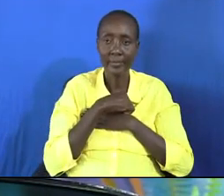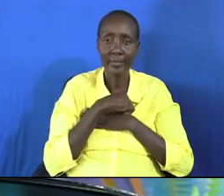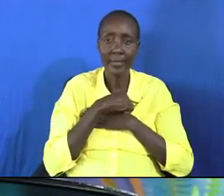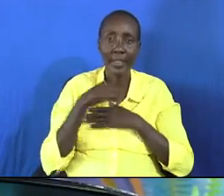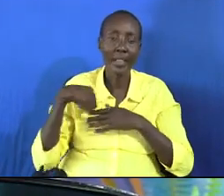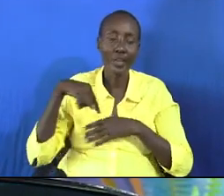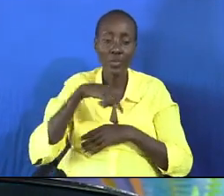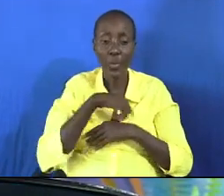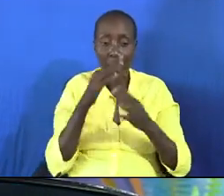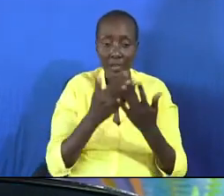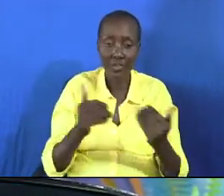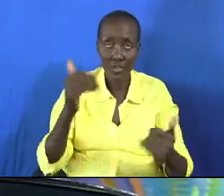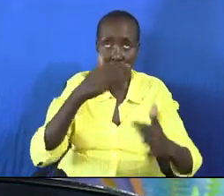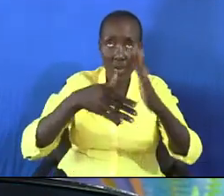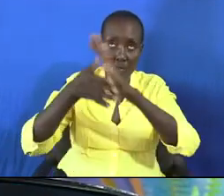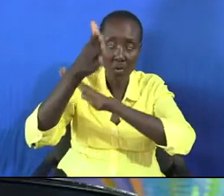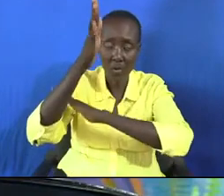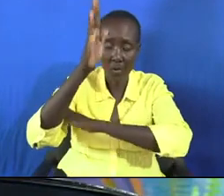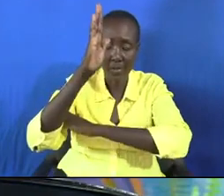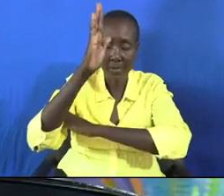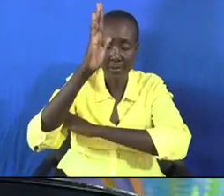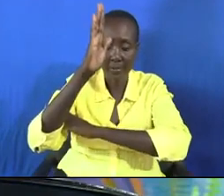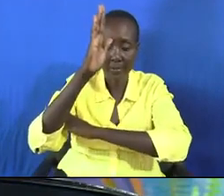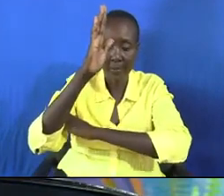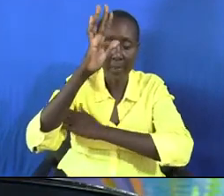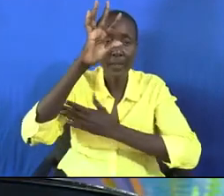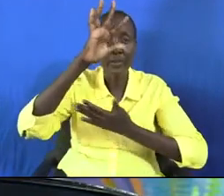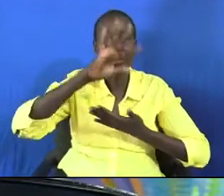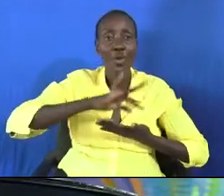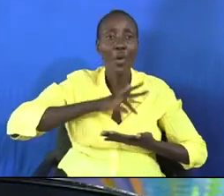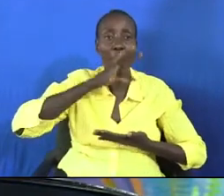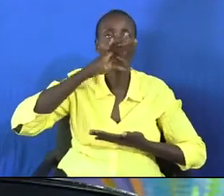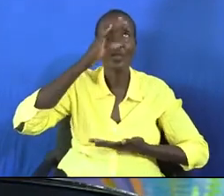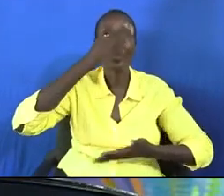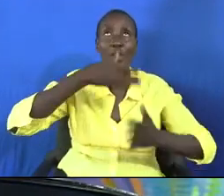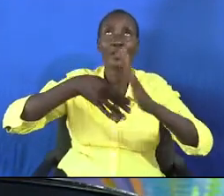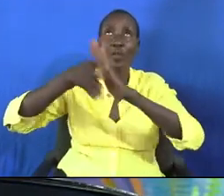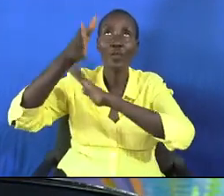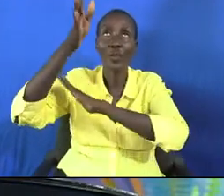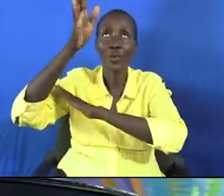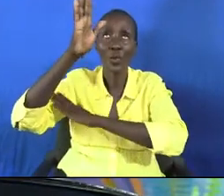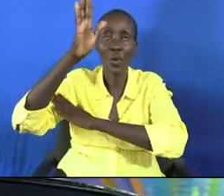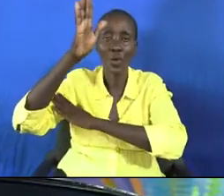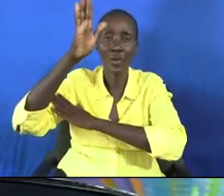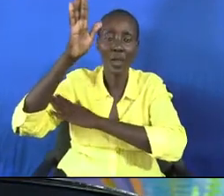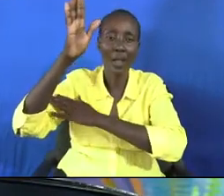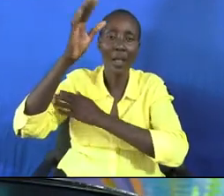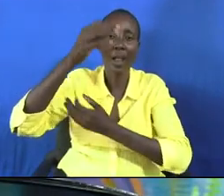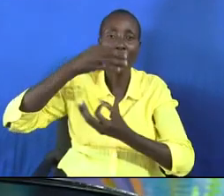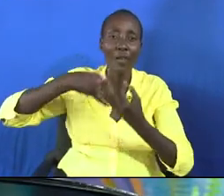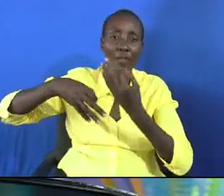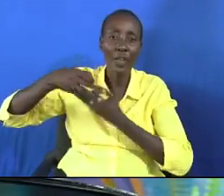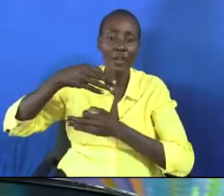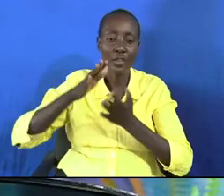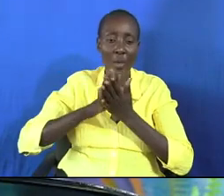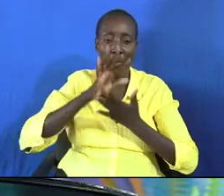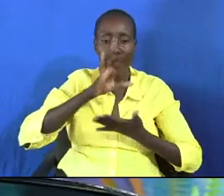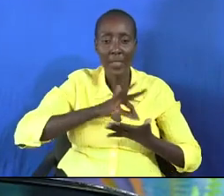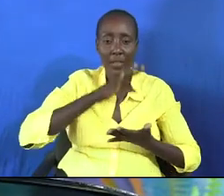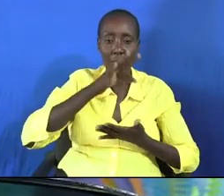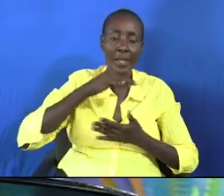that we are children of God. So the Spirit of God communes with our